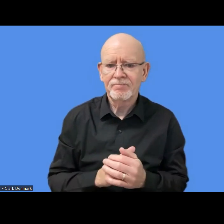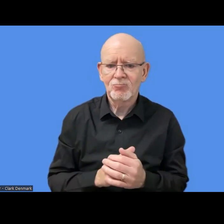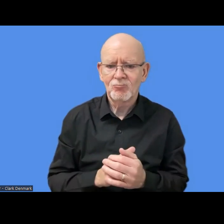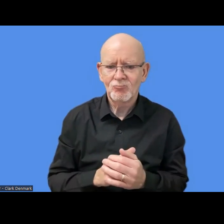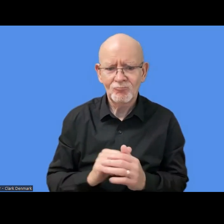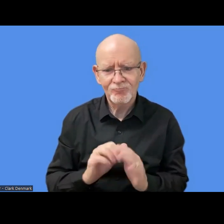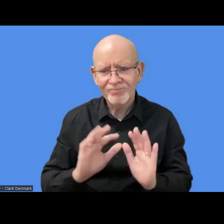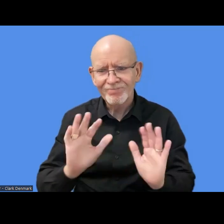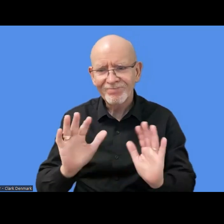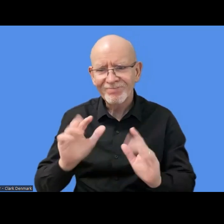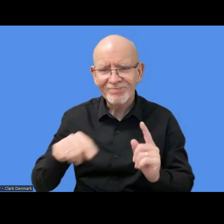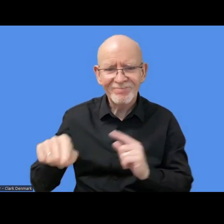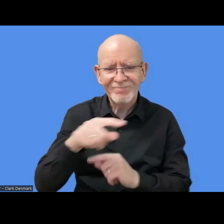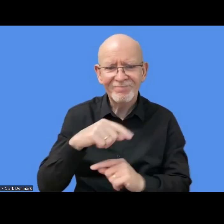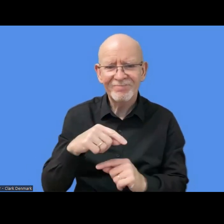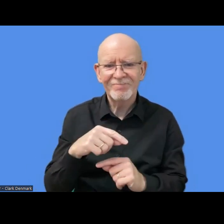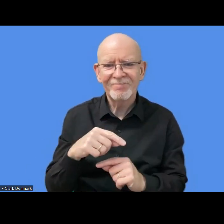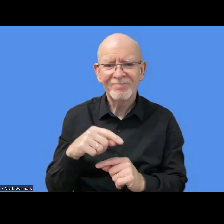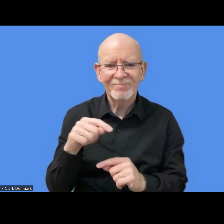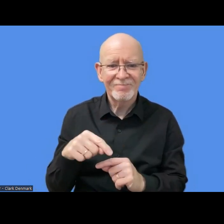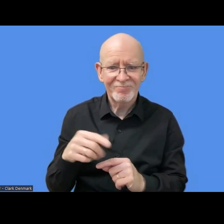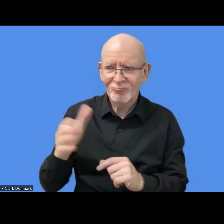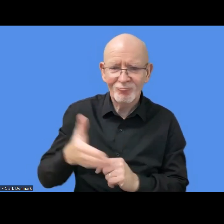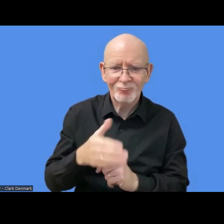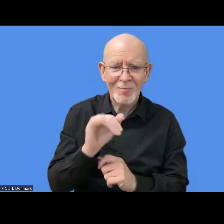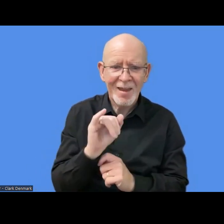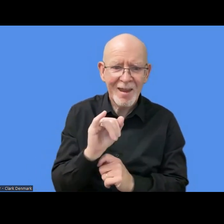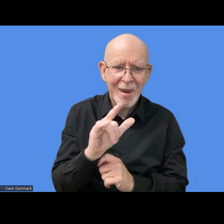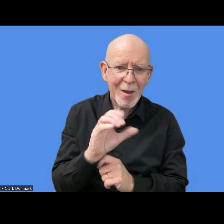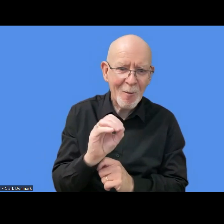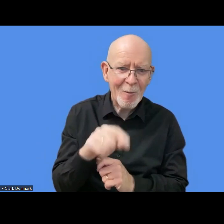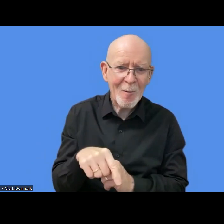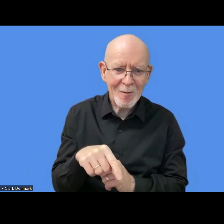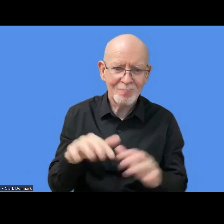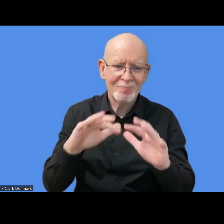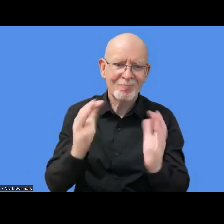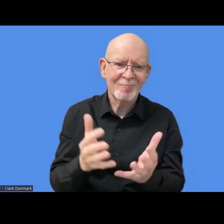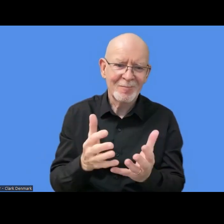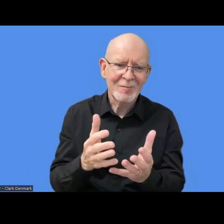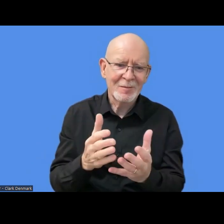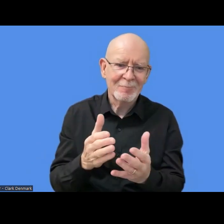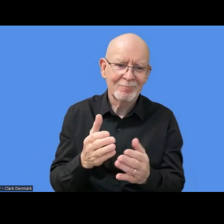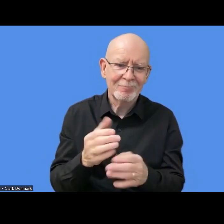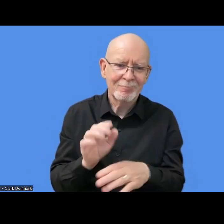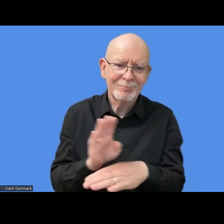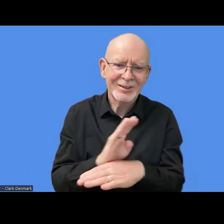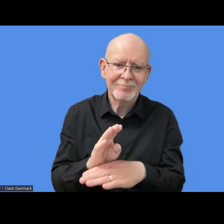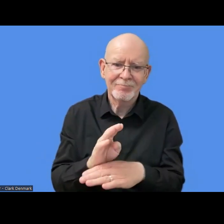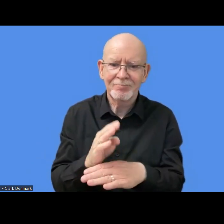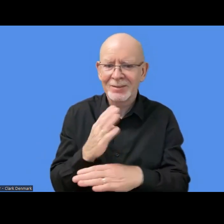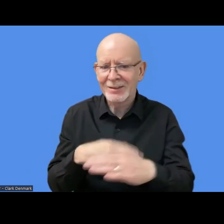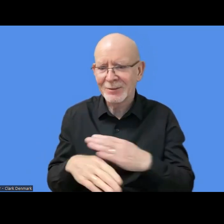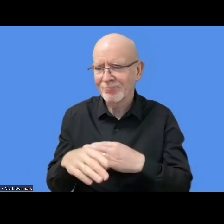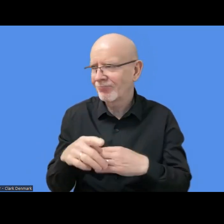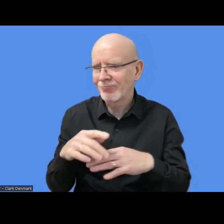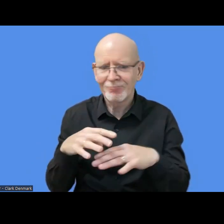Menze, Jürgen Menze, the coordinator of the Global Business and Disability Network. I'm very happy that you joined us today, and good morning,